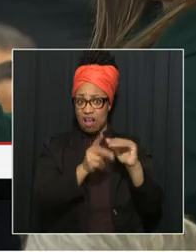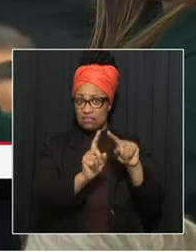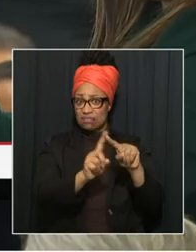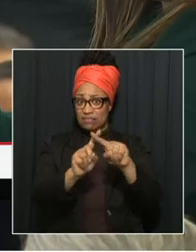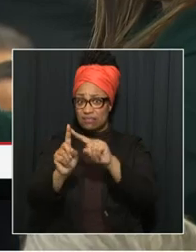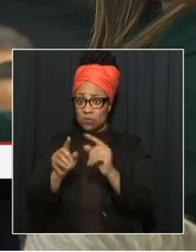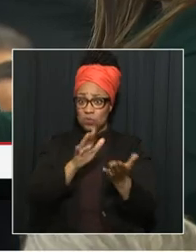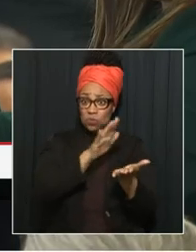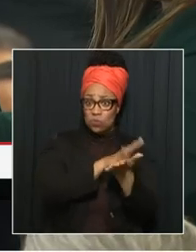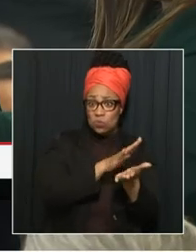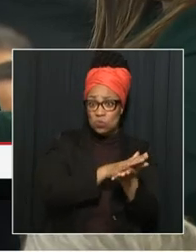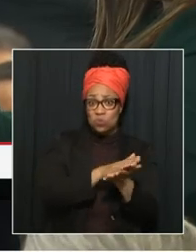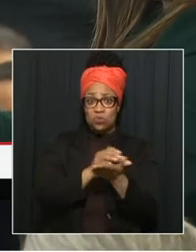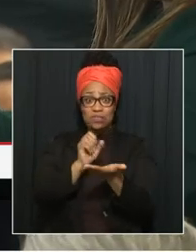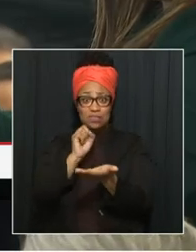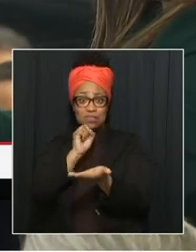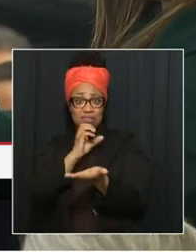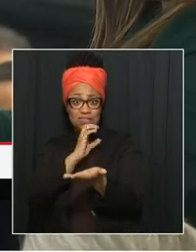senior centers,